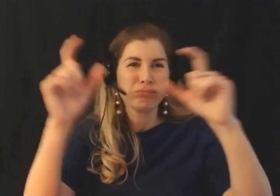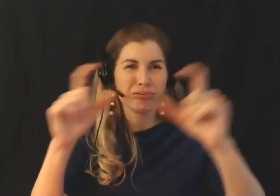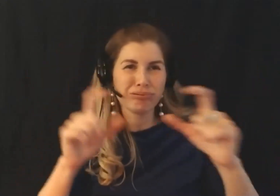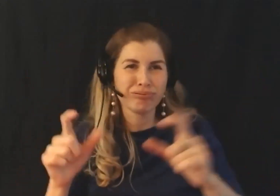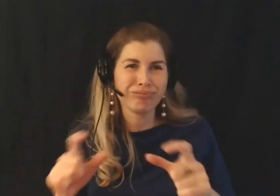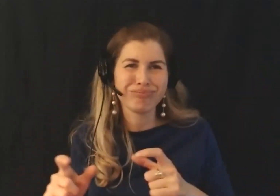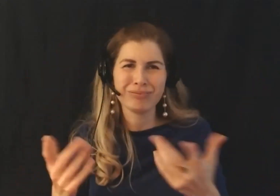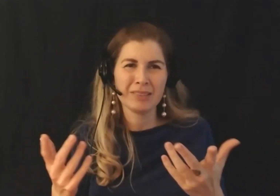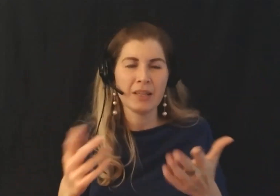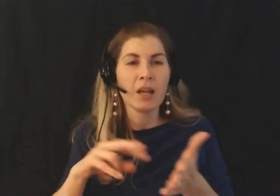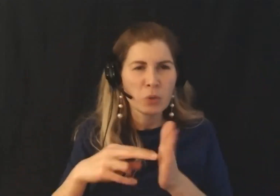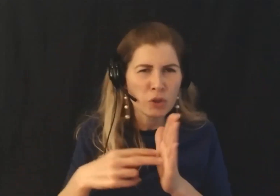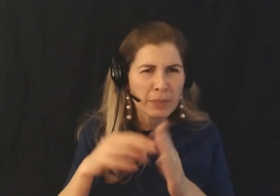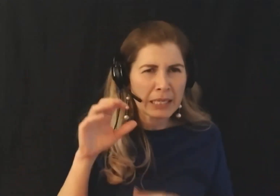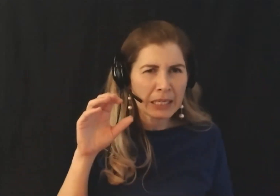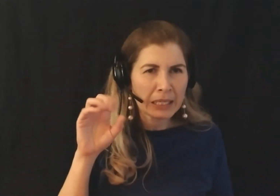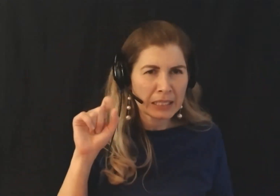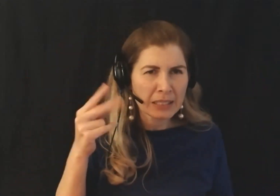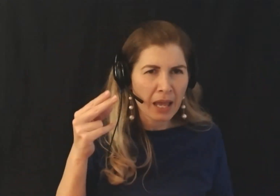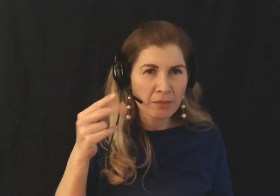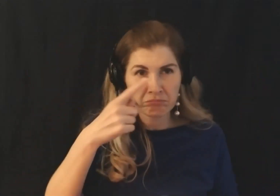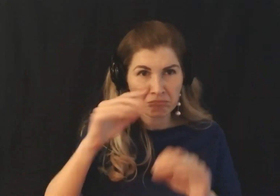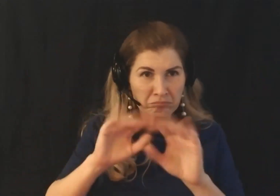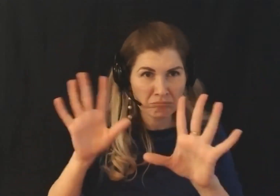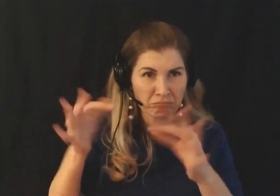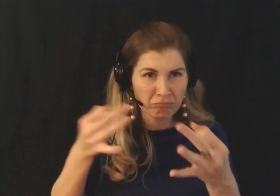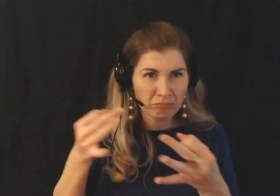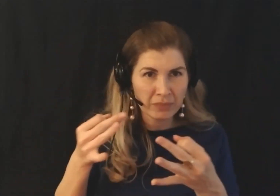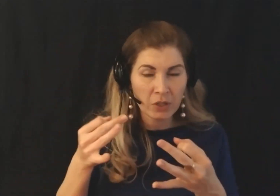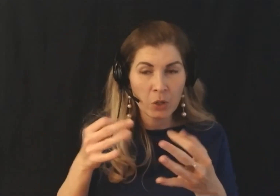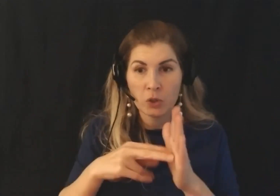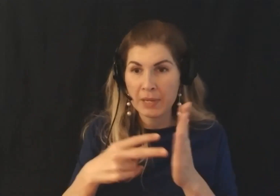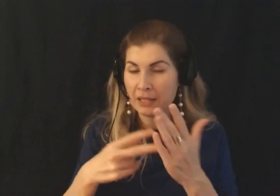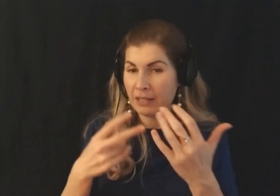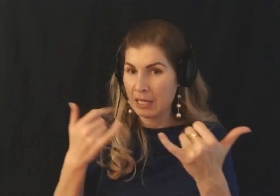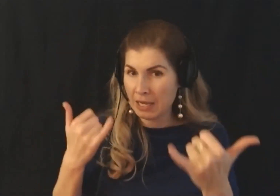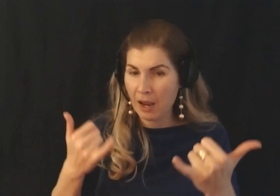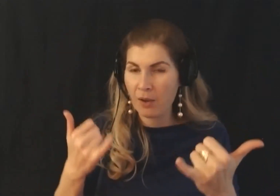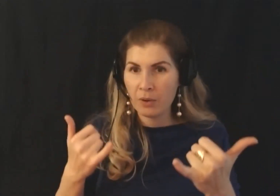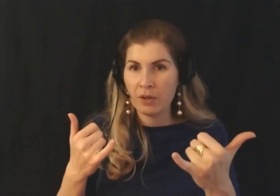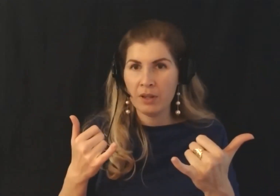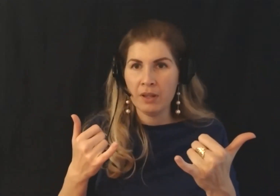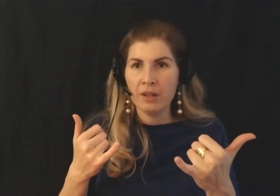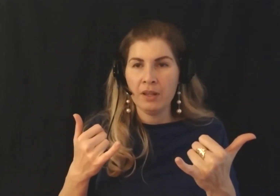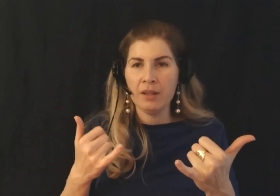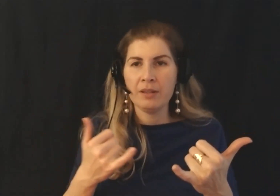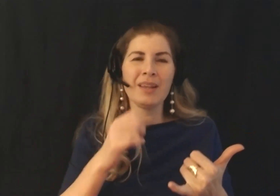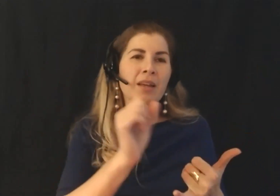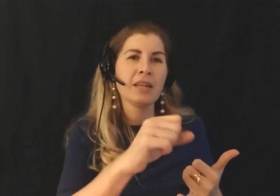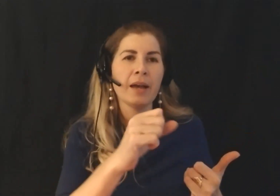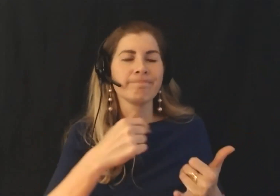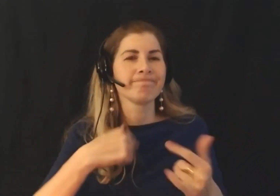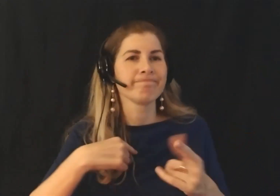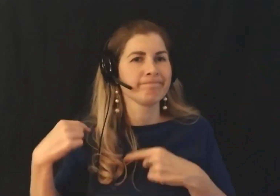do you mean by that? Do you mean if you have multiple, like right now where I have more than... Yeah, I've been doing